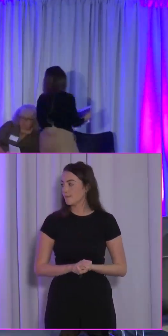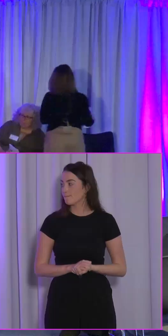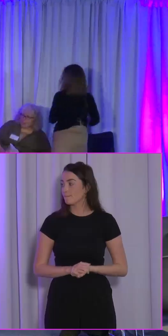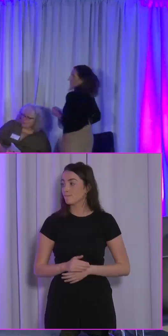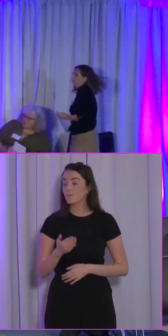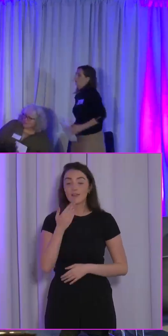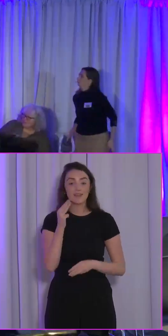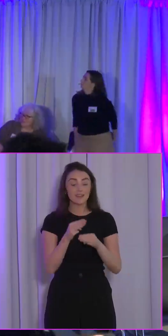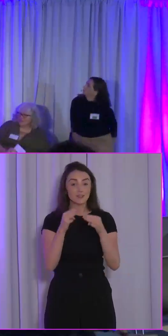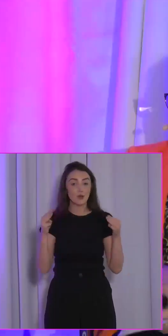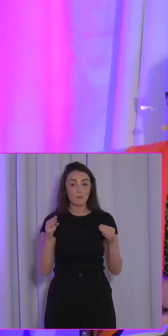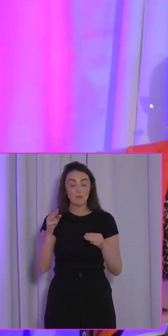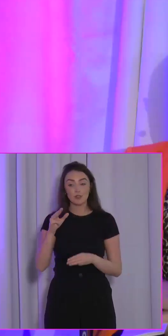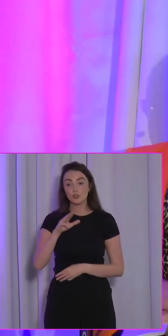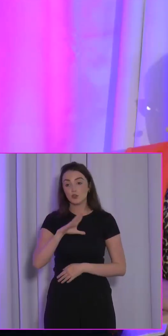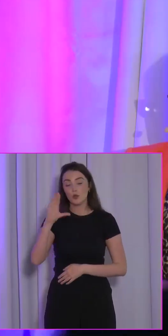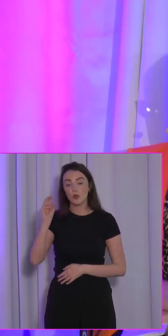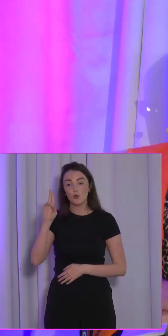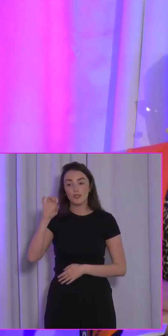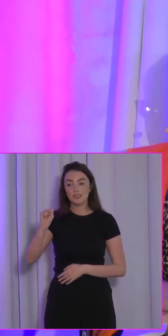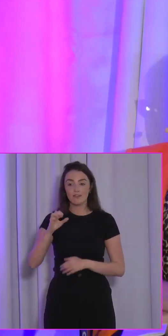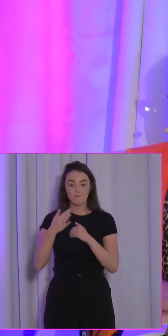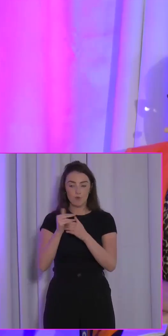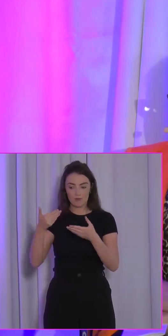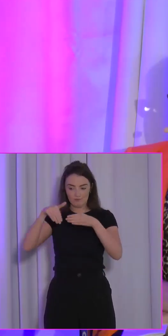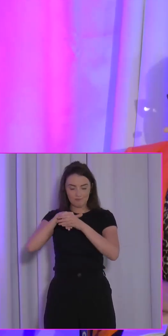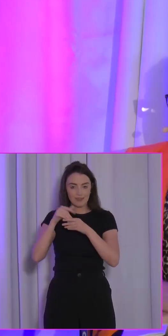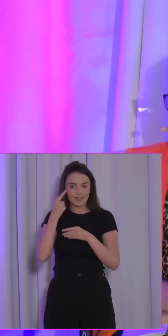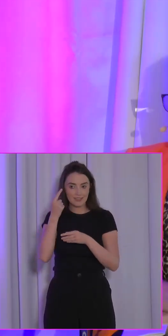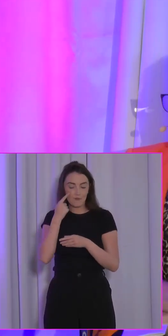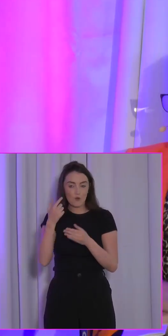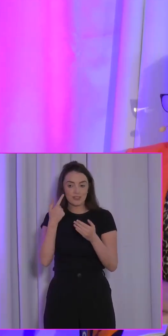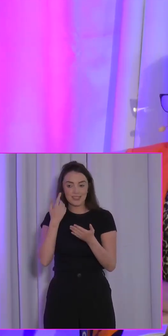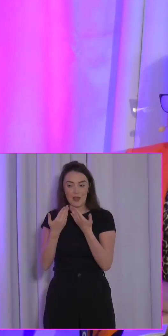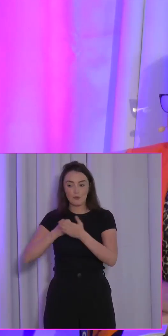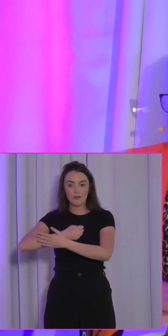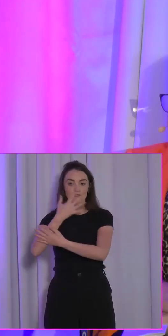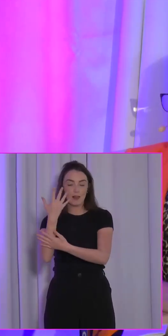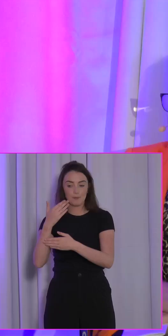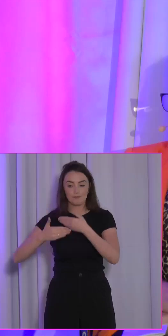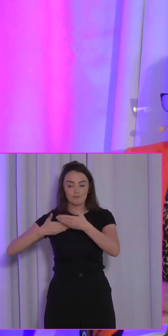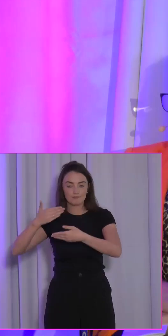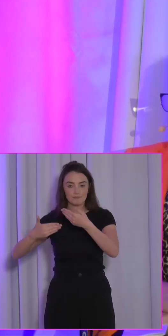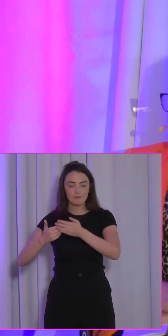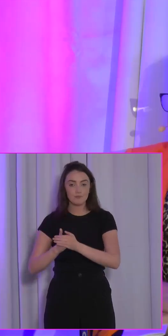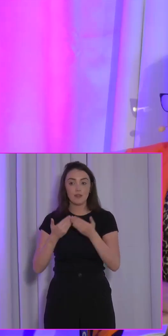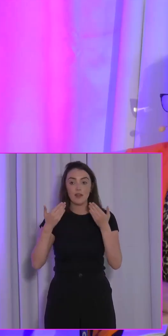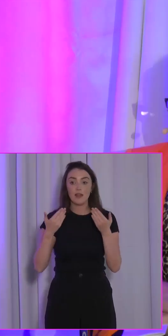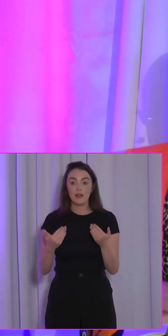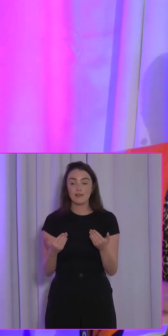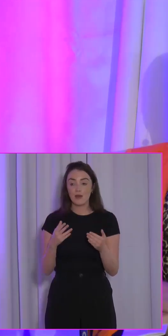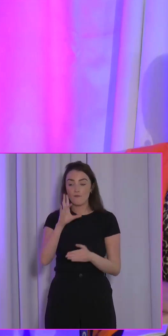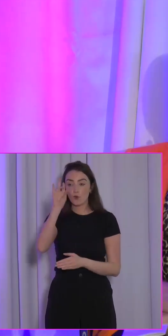Thank you so much, Louise, for that insight into your work, and we look forward to seeing how it continues to develop and evolve. We've now come to